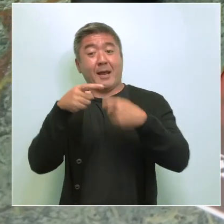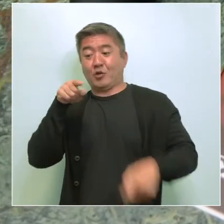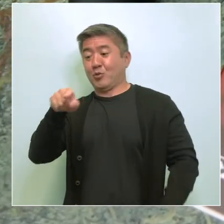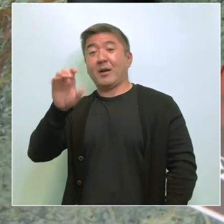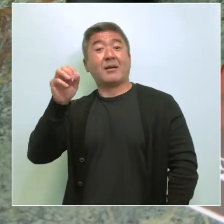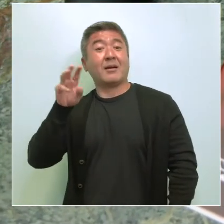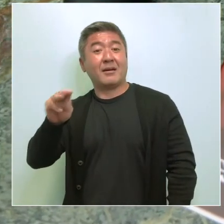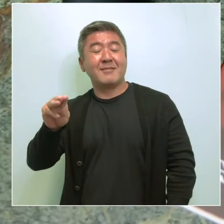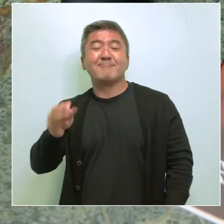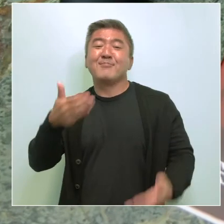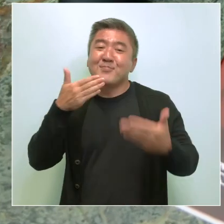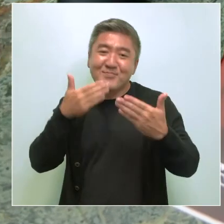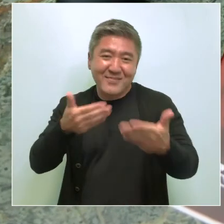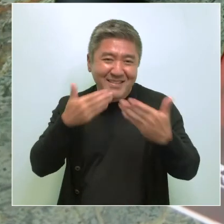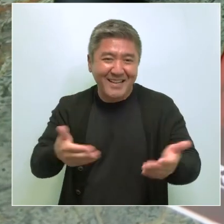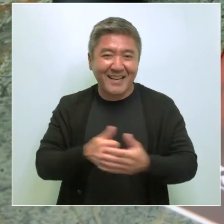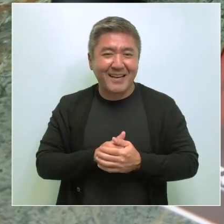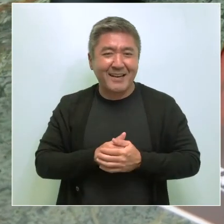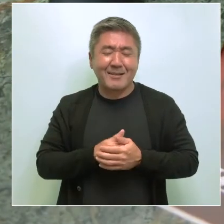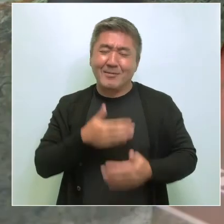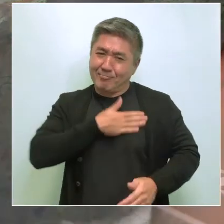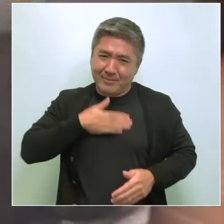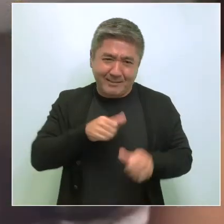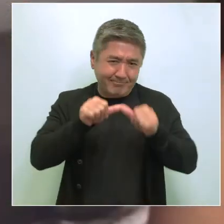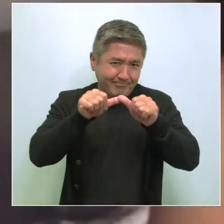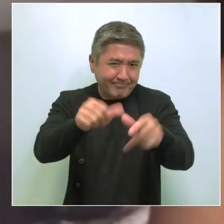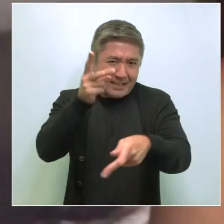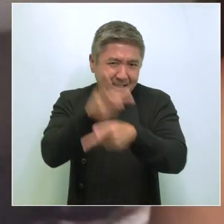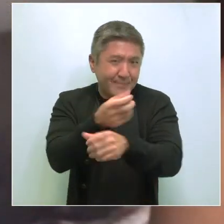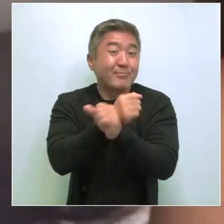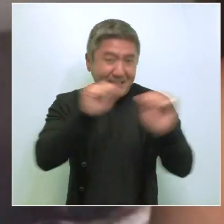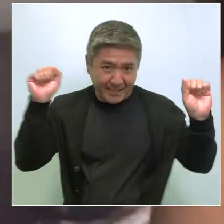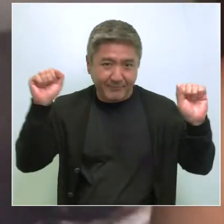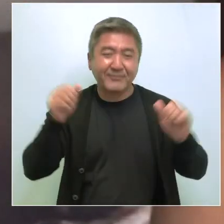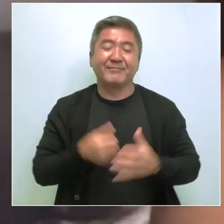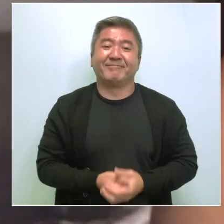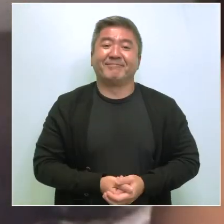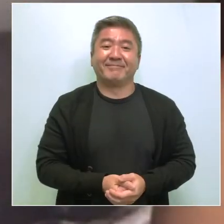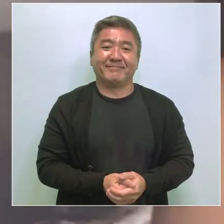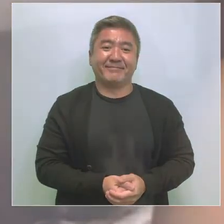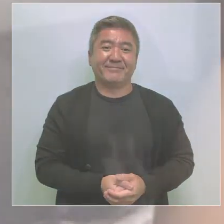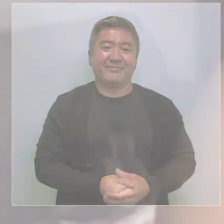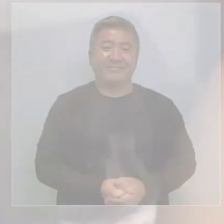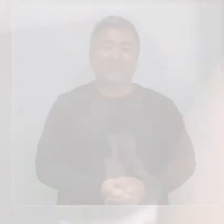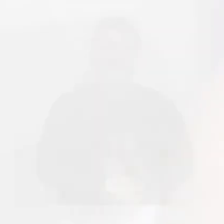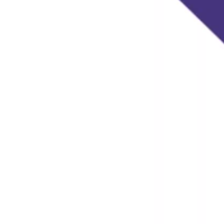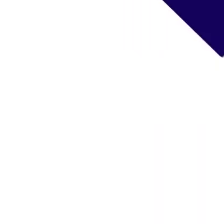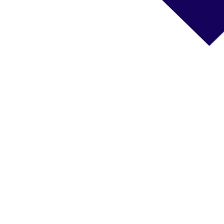website at hawaiianelectric.com. Mahalo and stay safe.